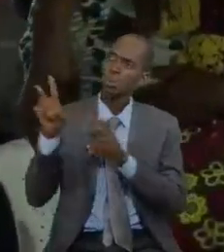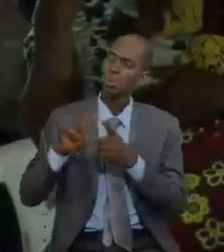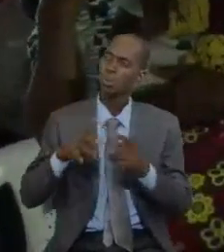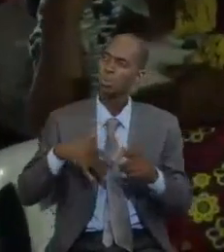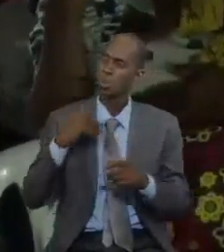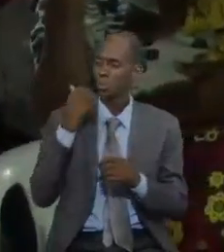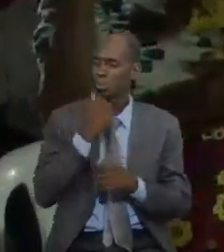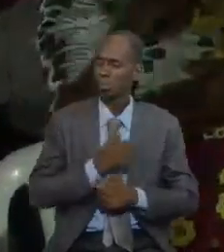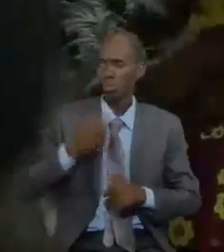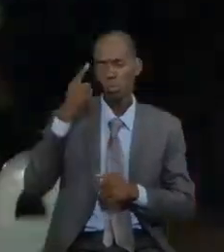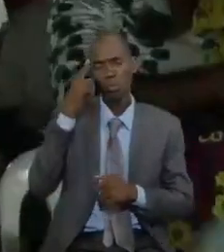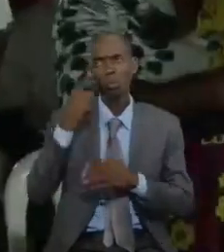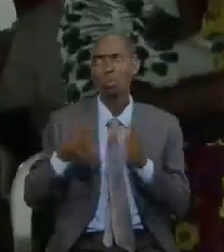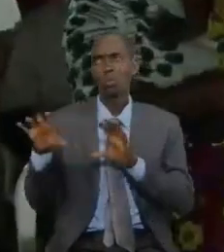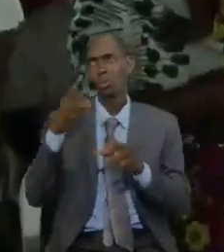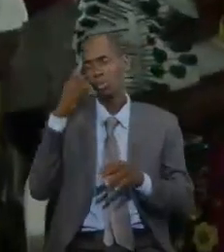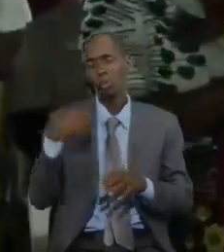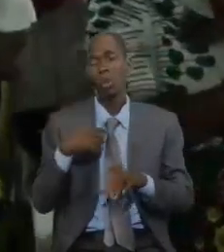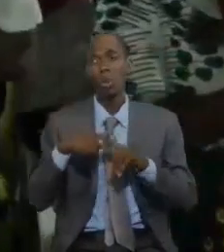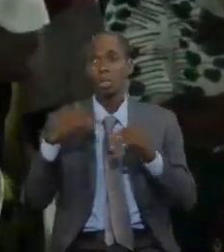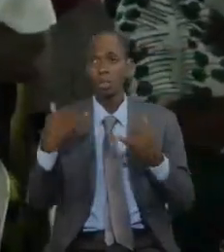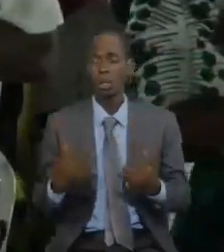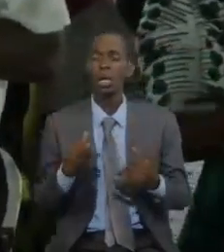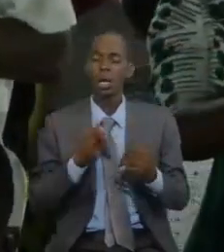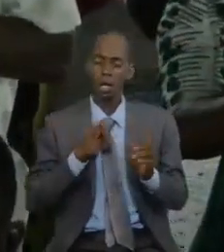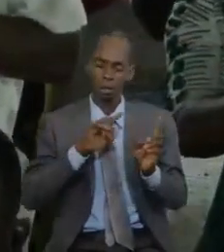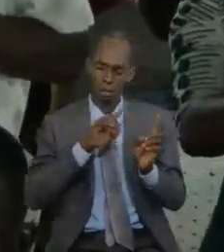But now I come.